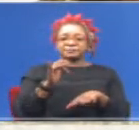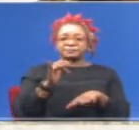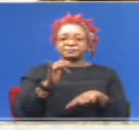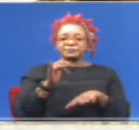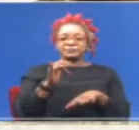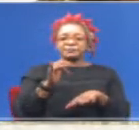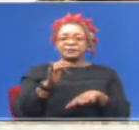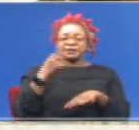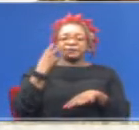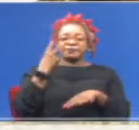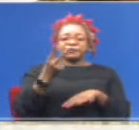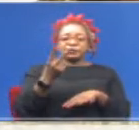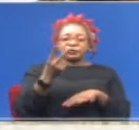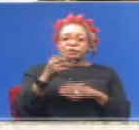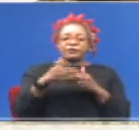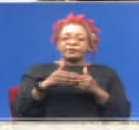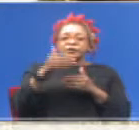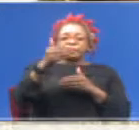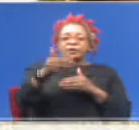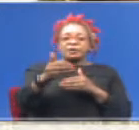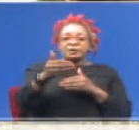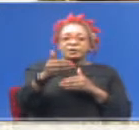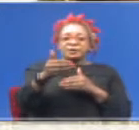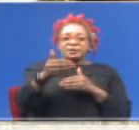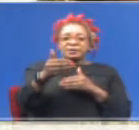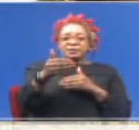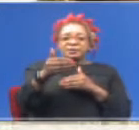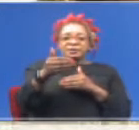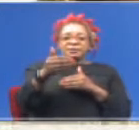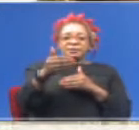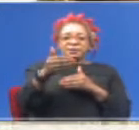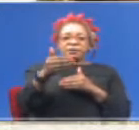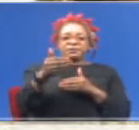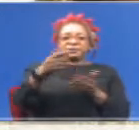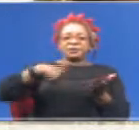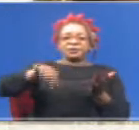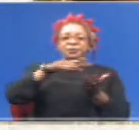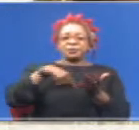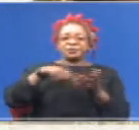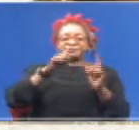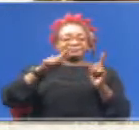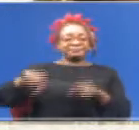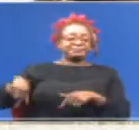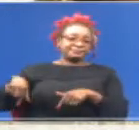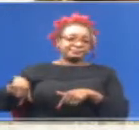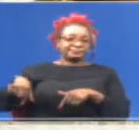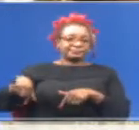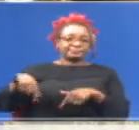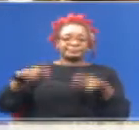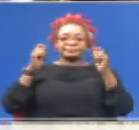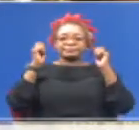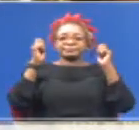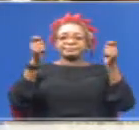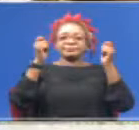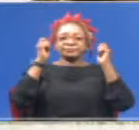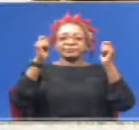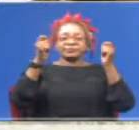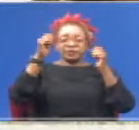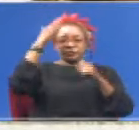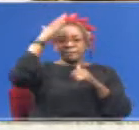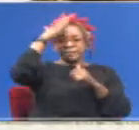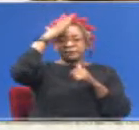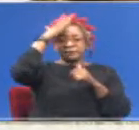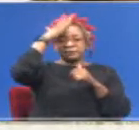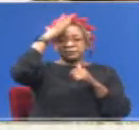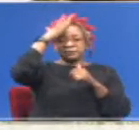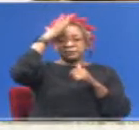In view of the foregoing, we stand down our demonstrations for Monday,